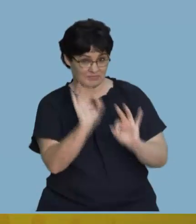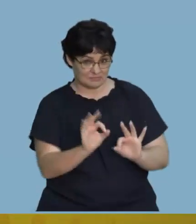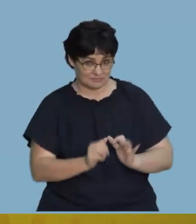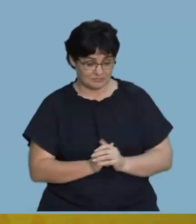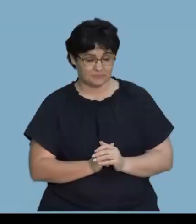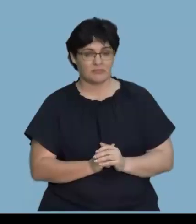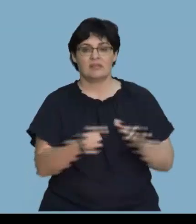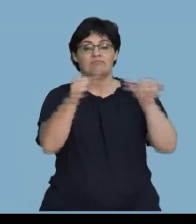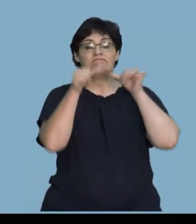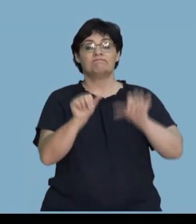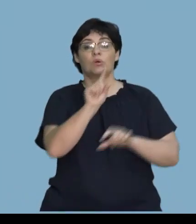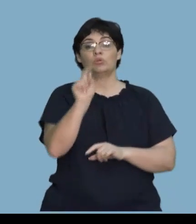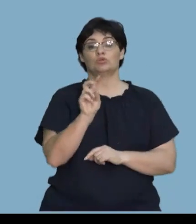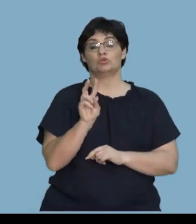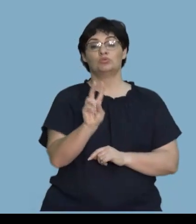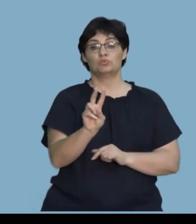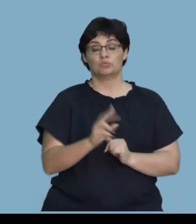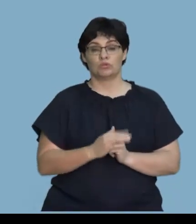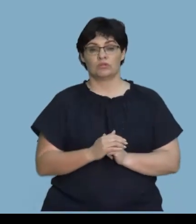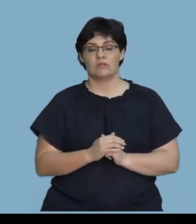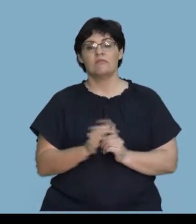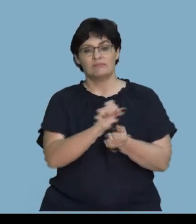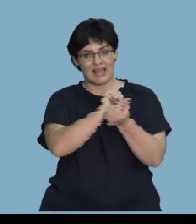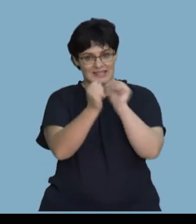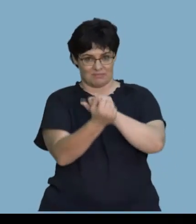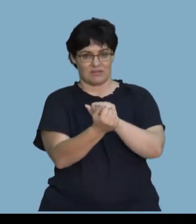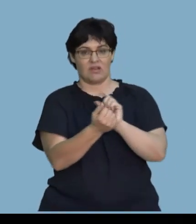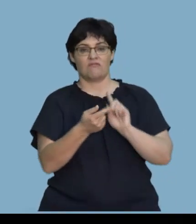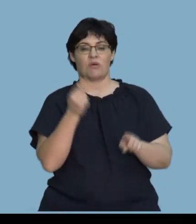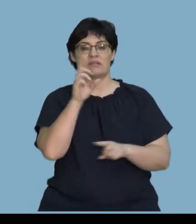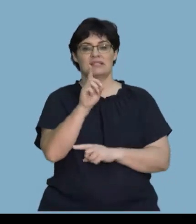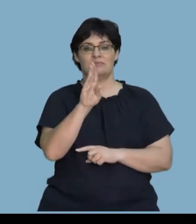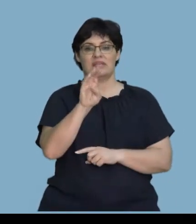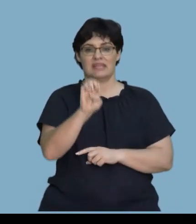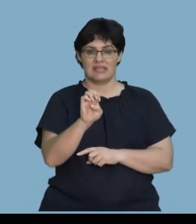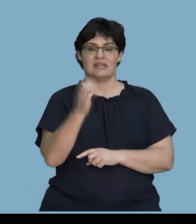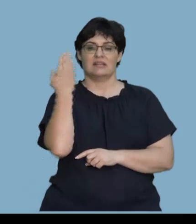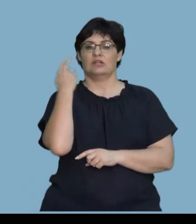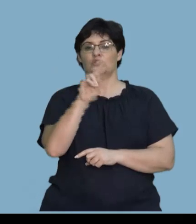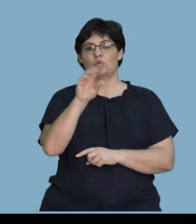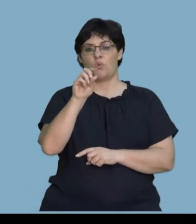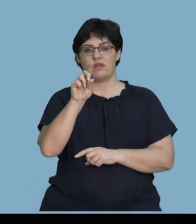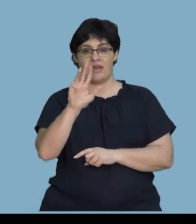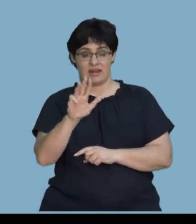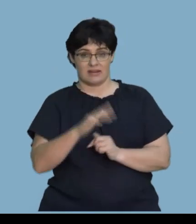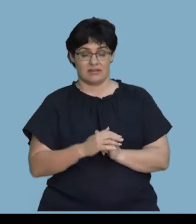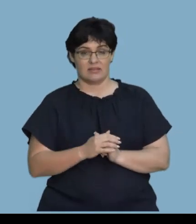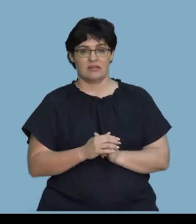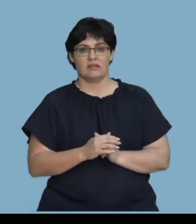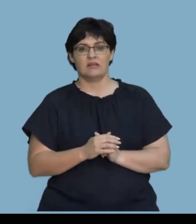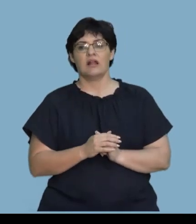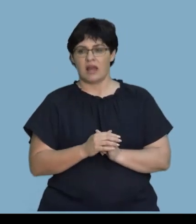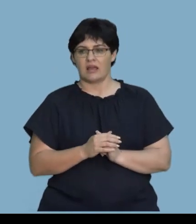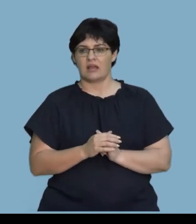next question 2, again also adapted from DBE November 2019, a small sphere